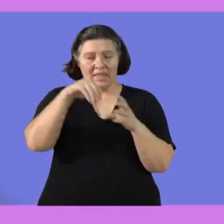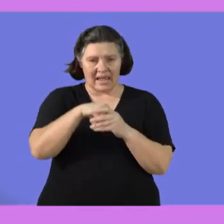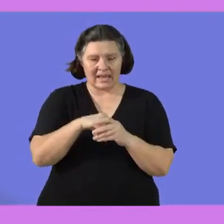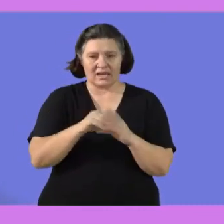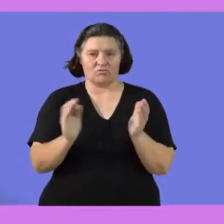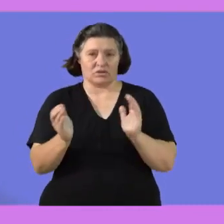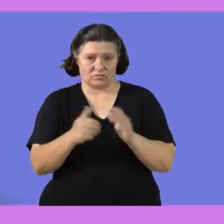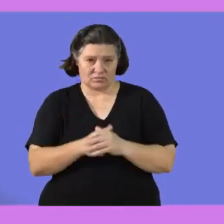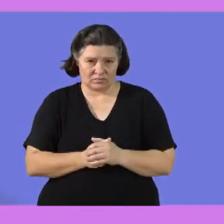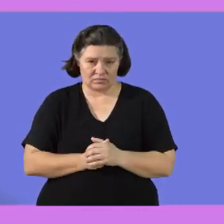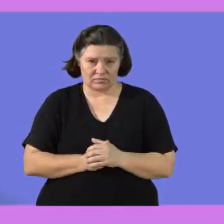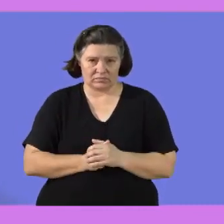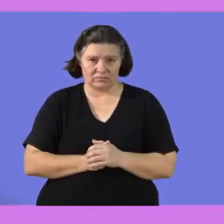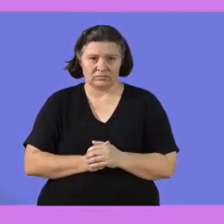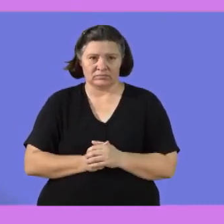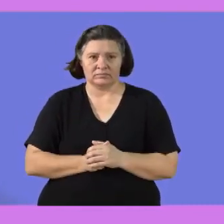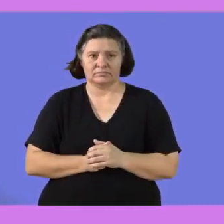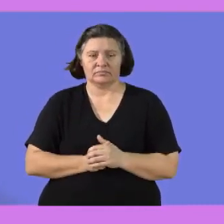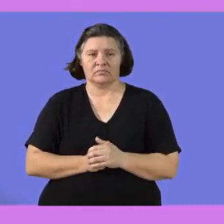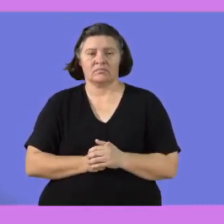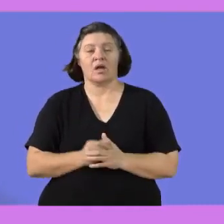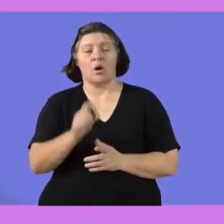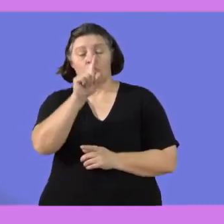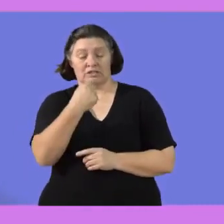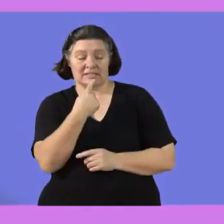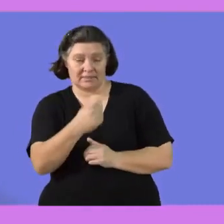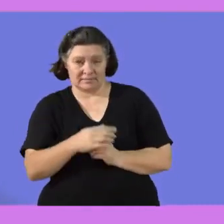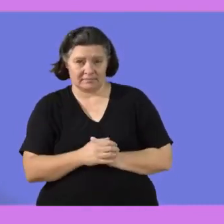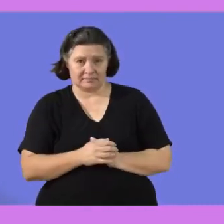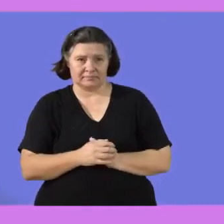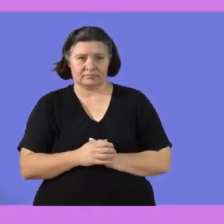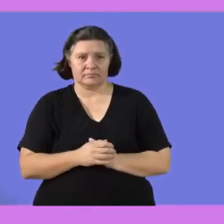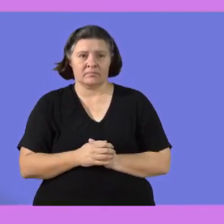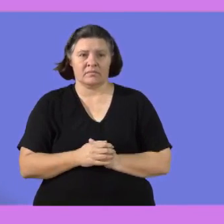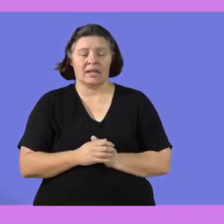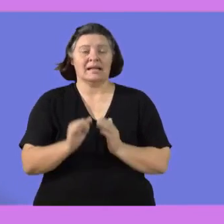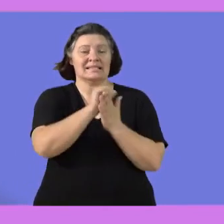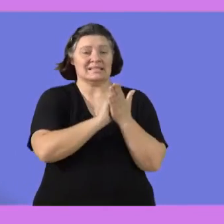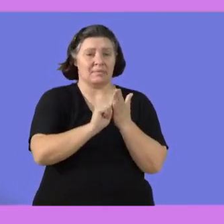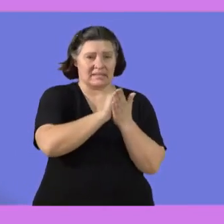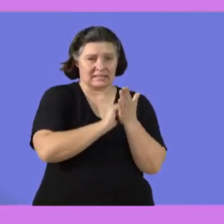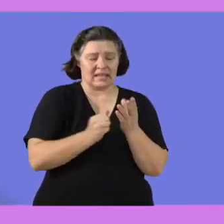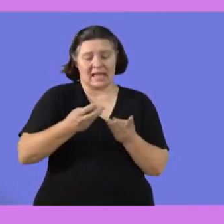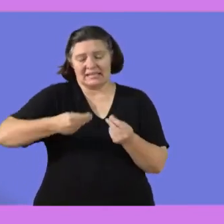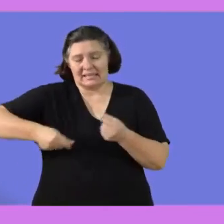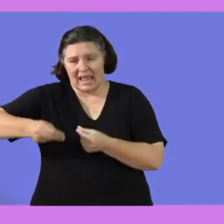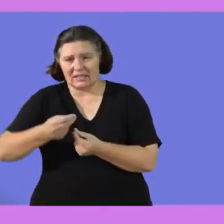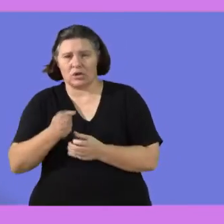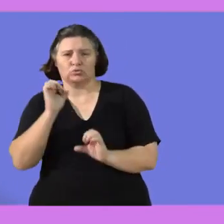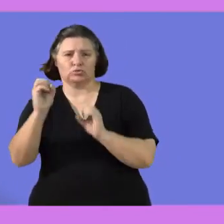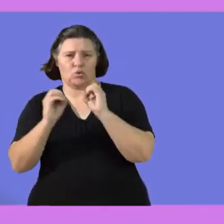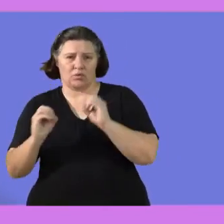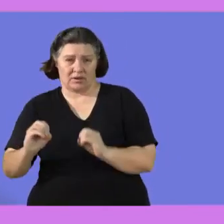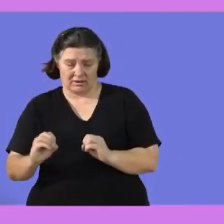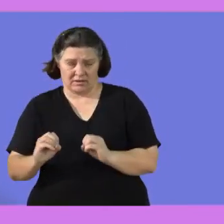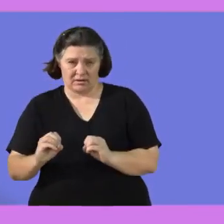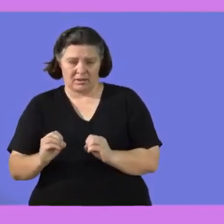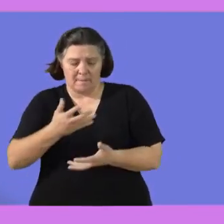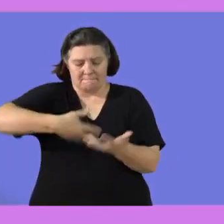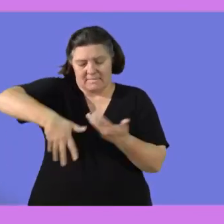the given ratio. Our question reads as follows. Cement, sand, and